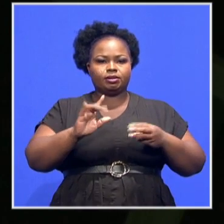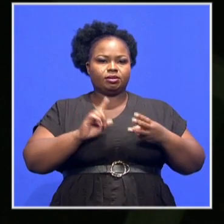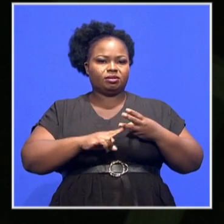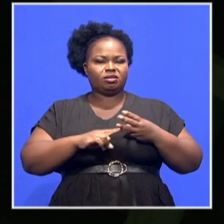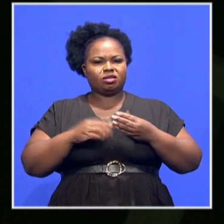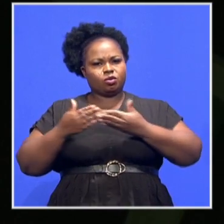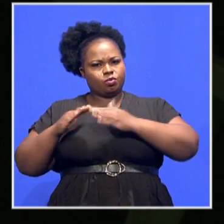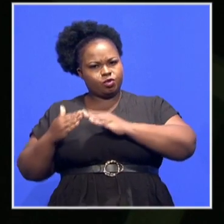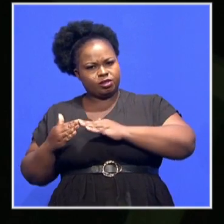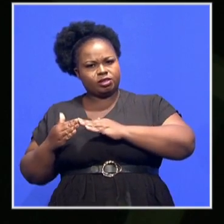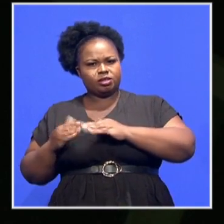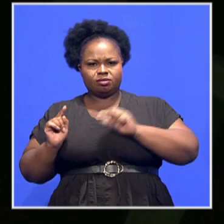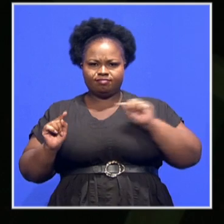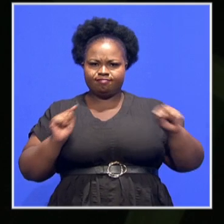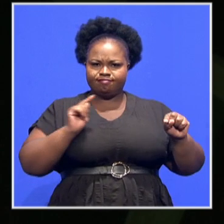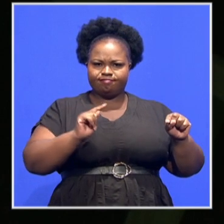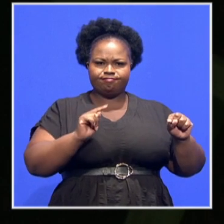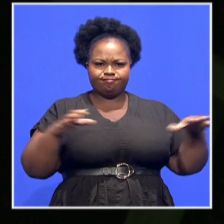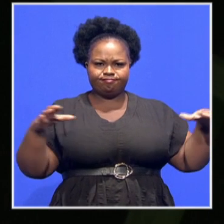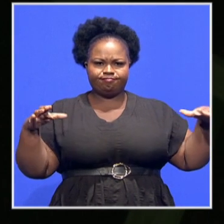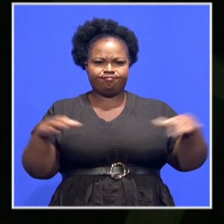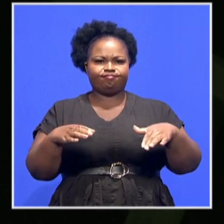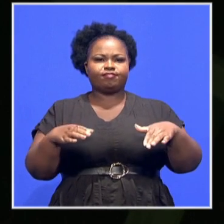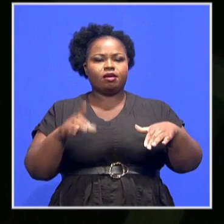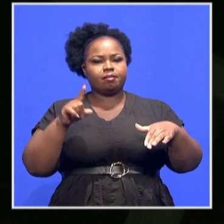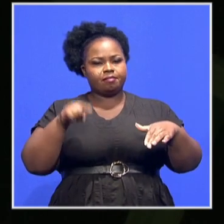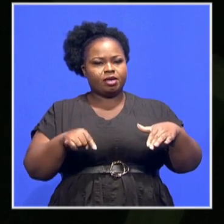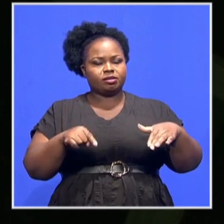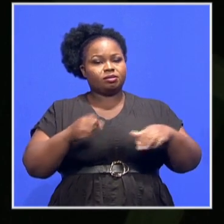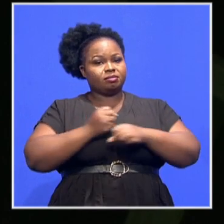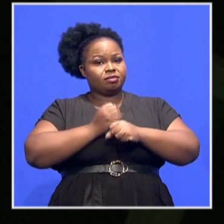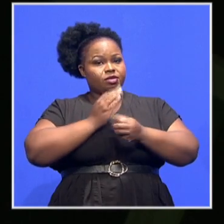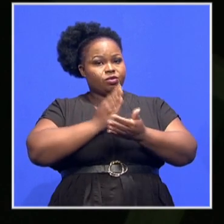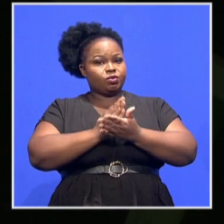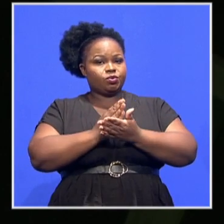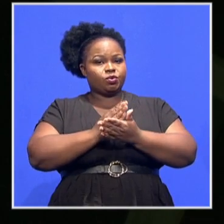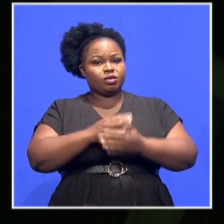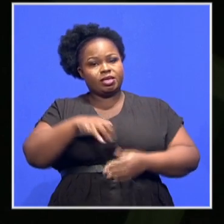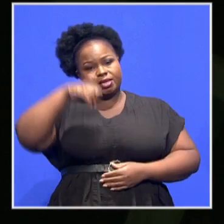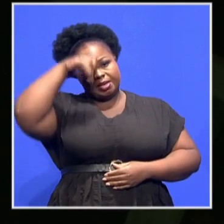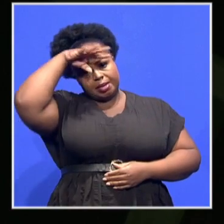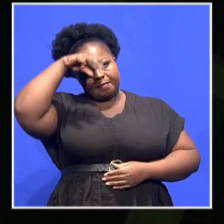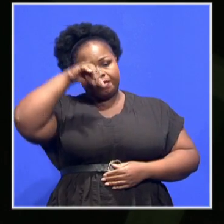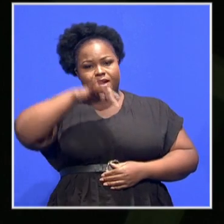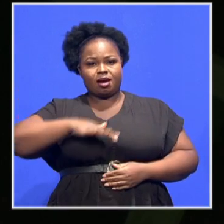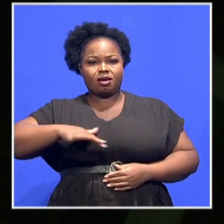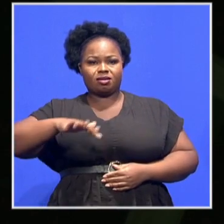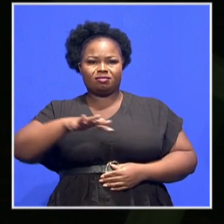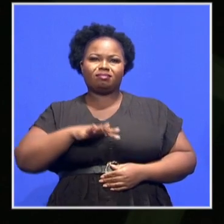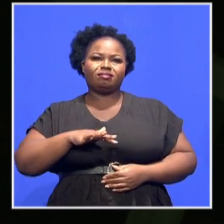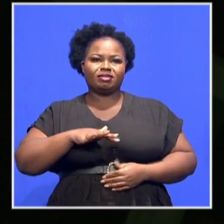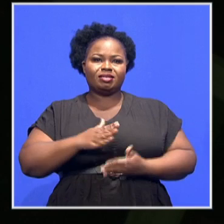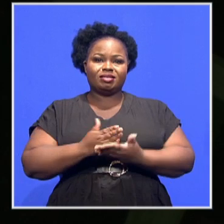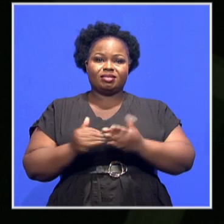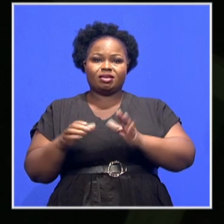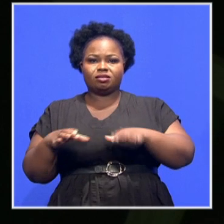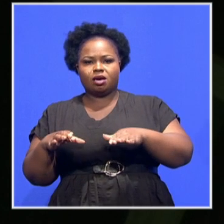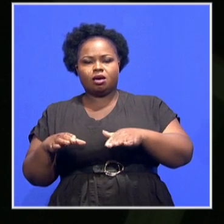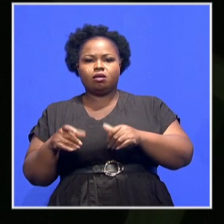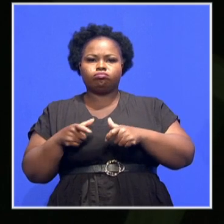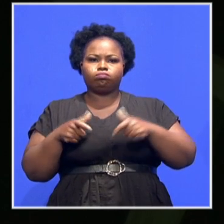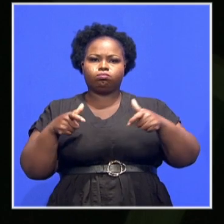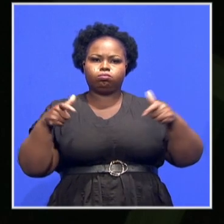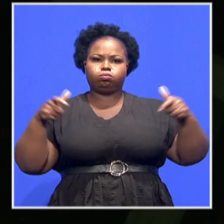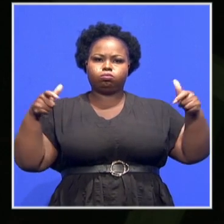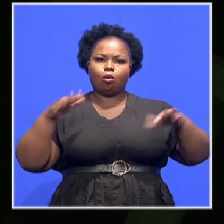we do need to ensure that our mining industry is able to grow, to become more